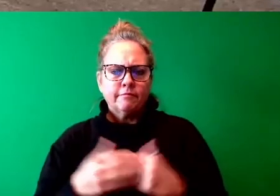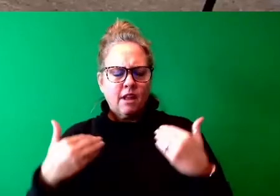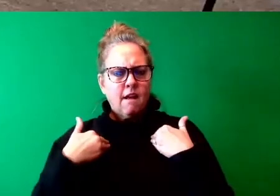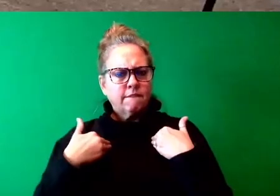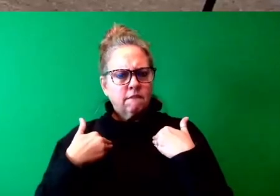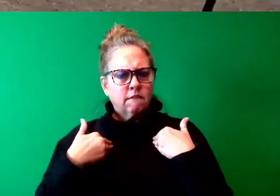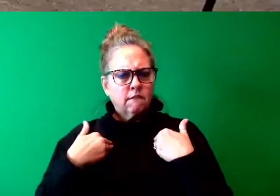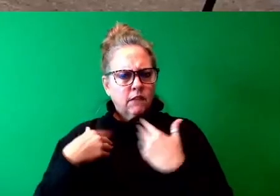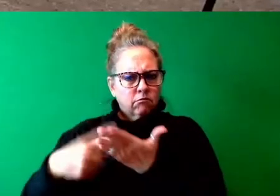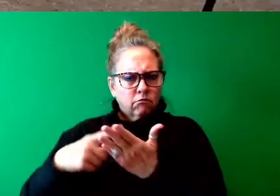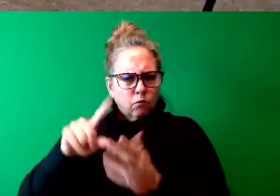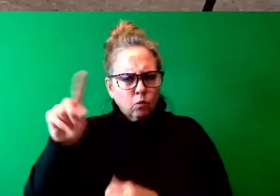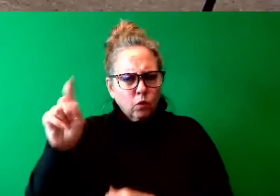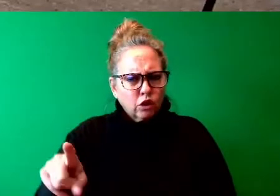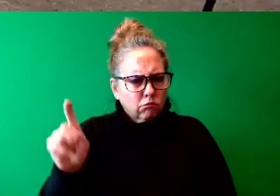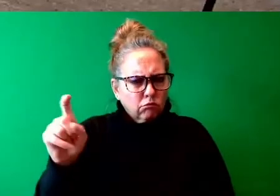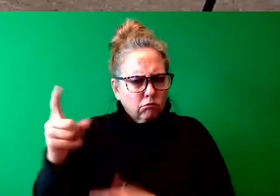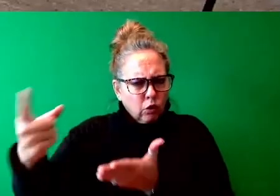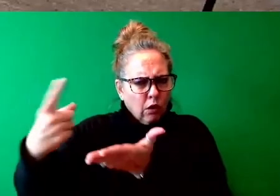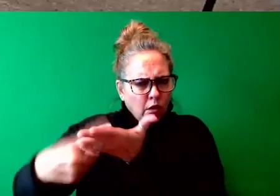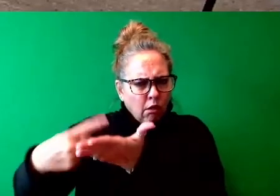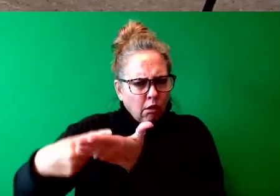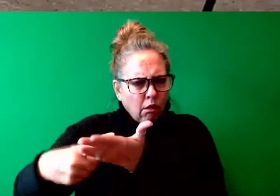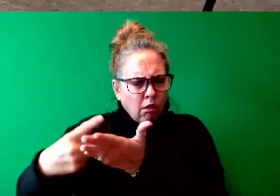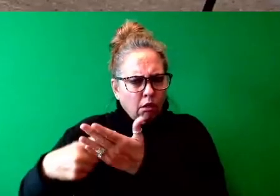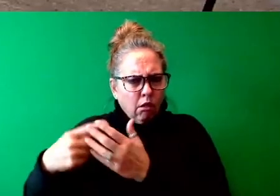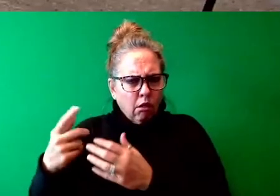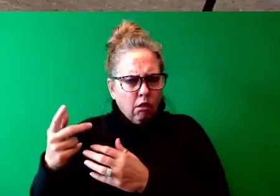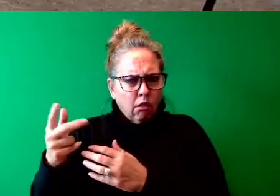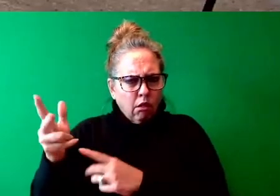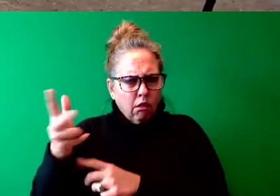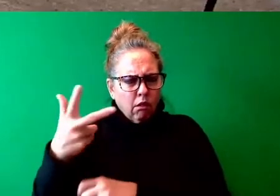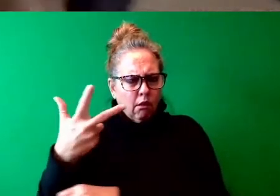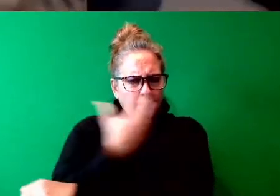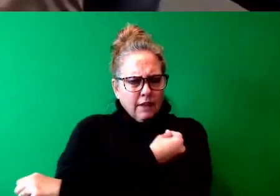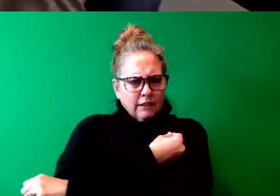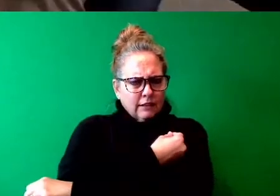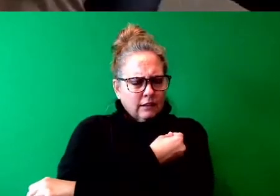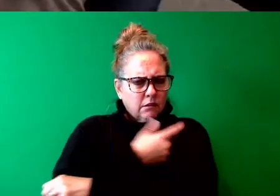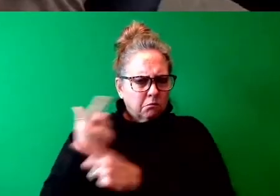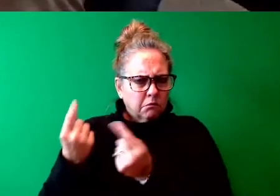Sorry, I have a question. Susan, you've mentioned the mobile vaccine